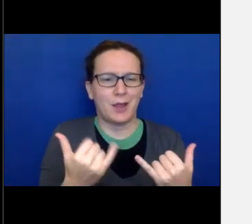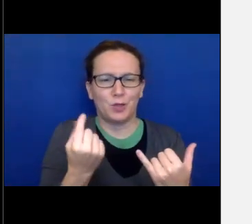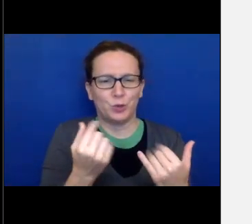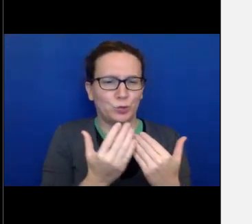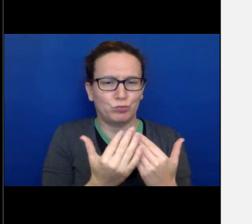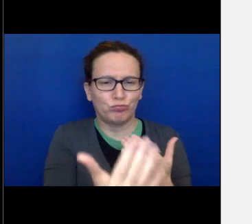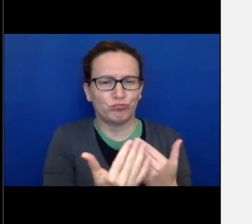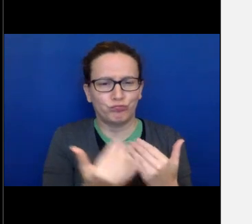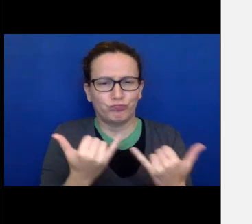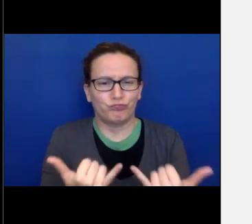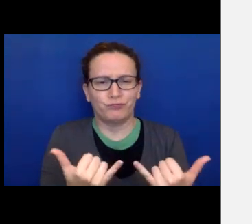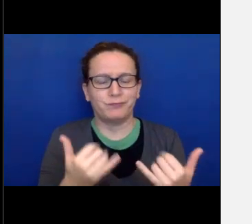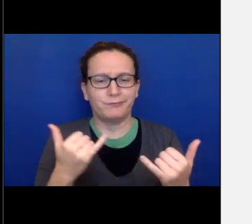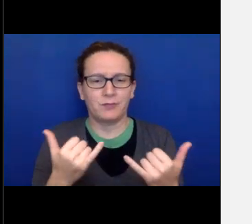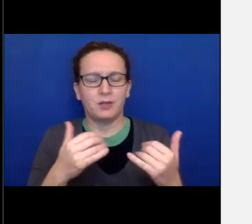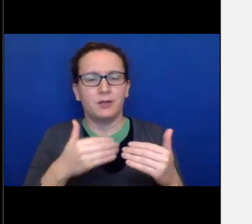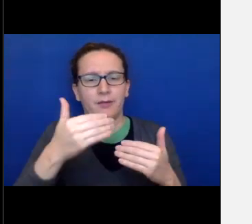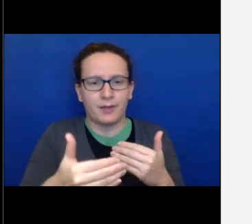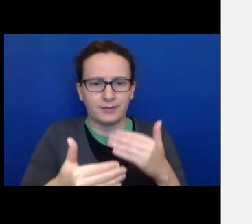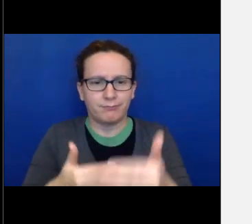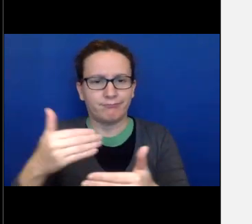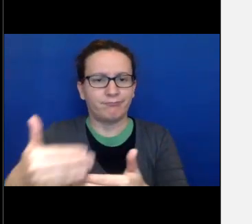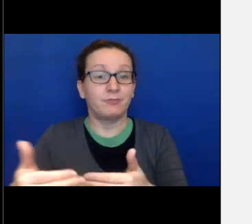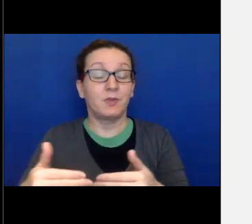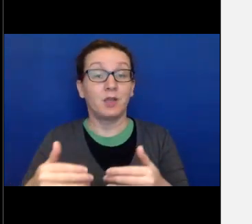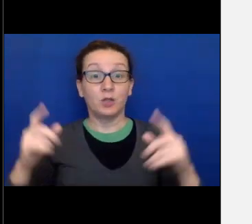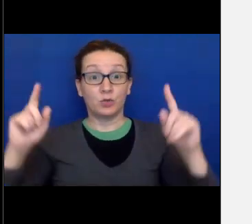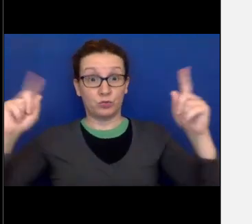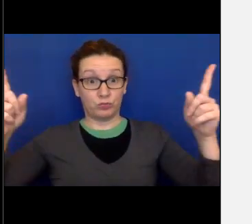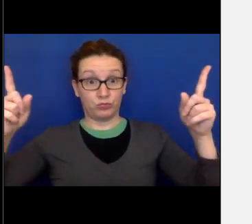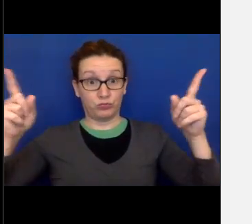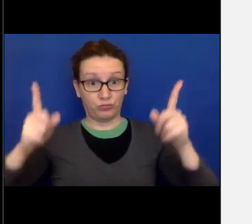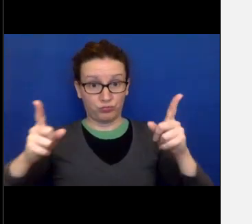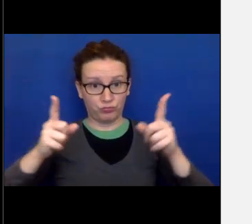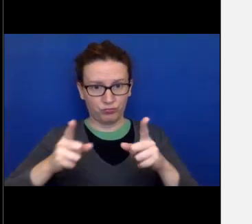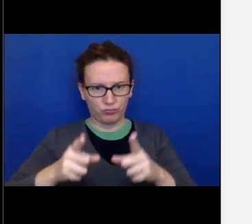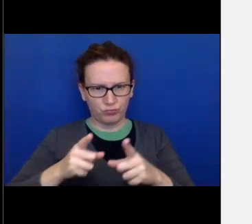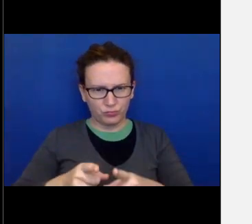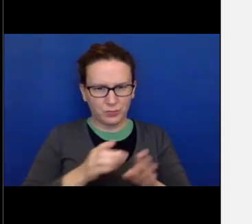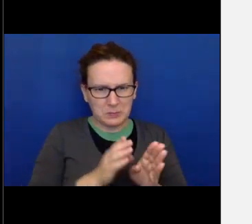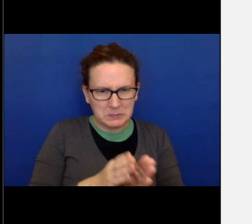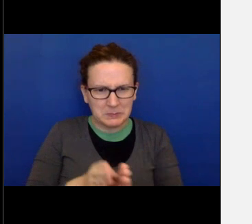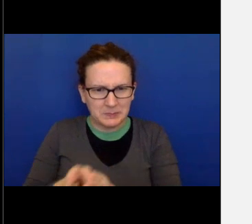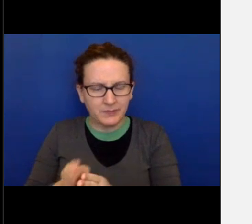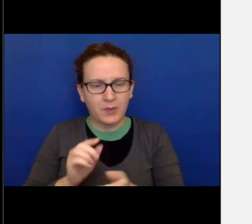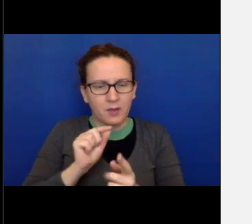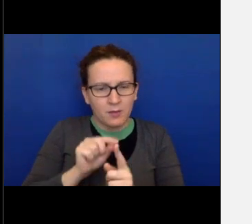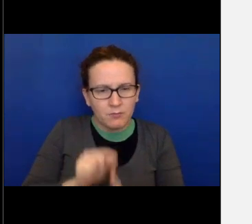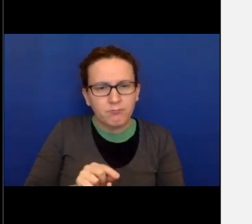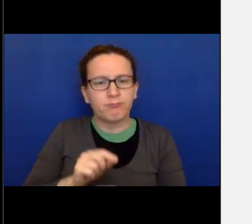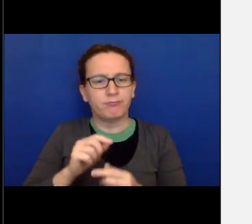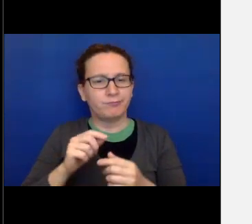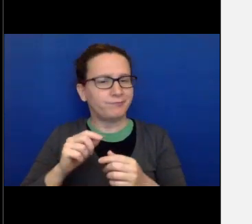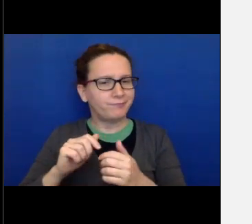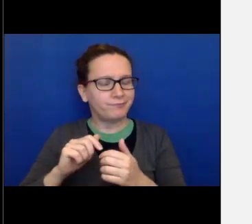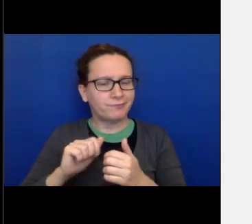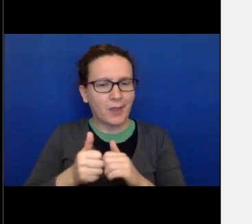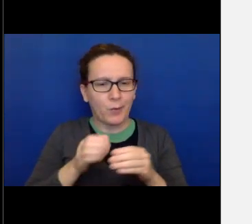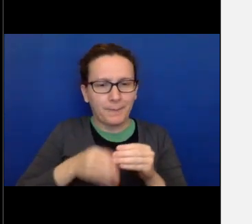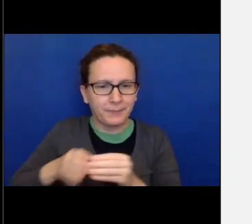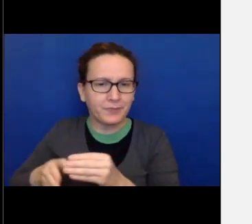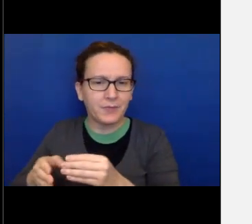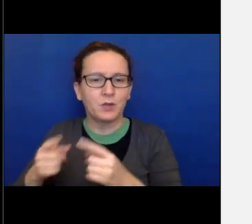see me going from these really large chunks to these smaller digestible chunks in order to get at these